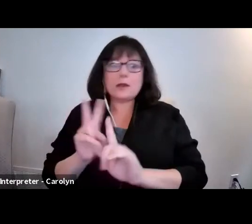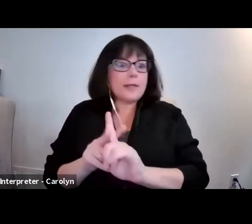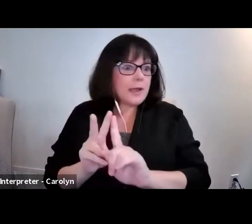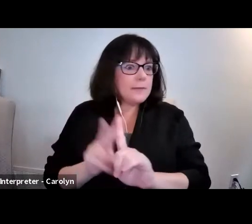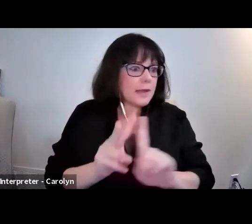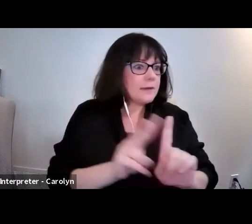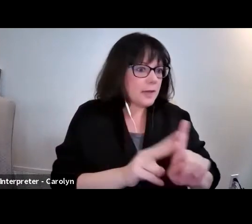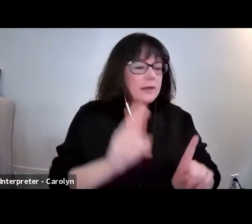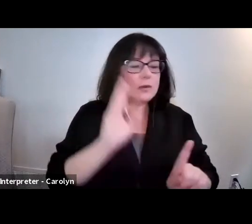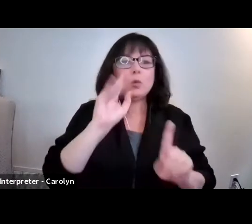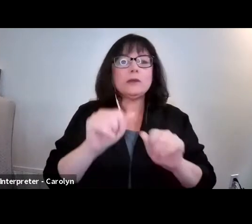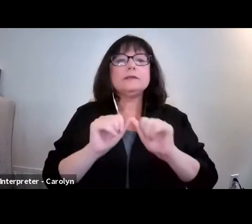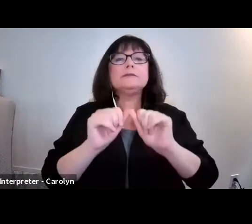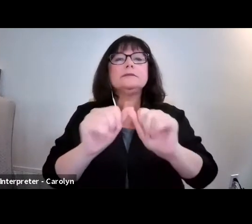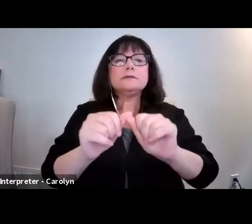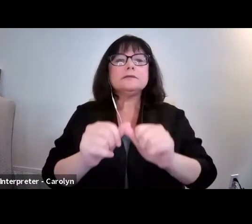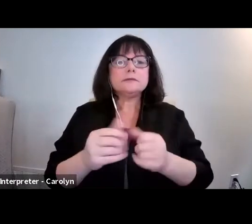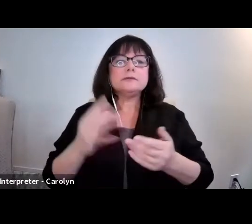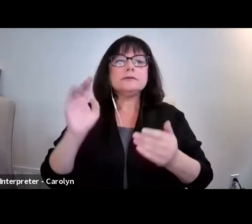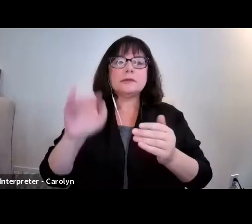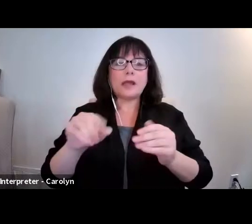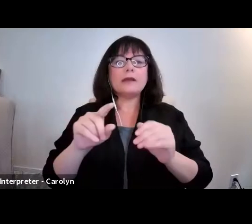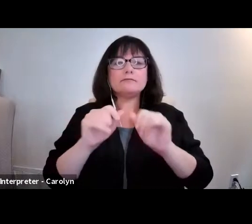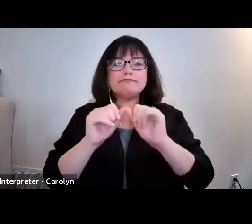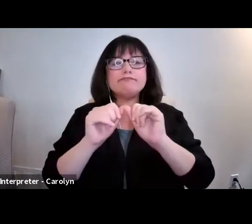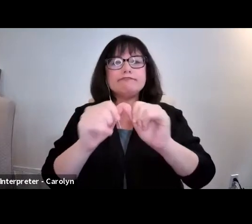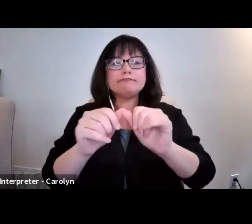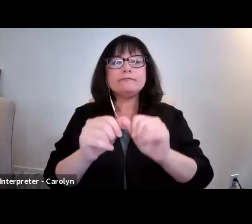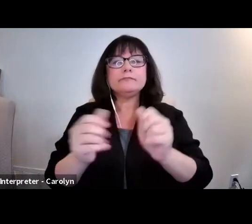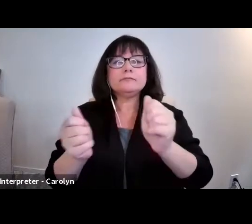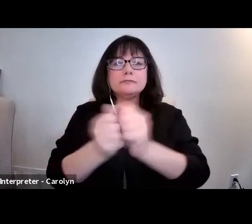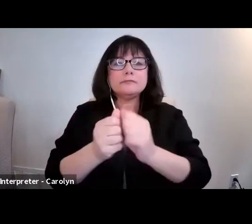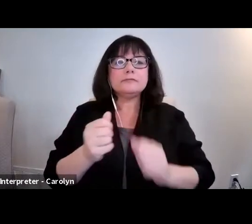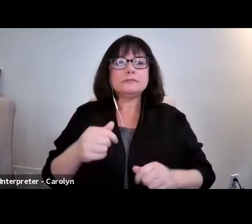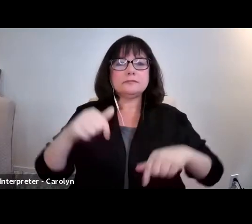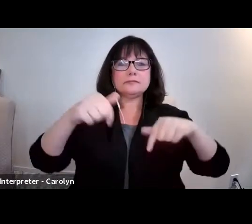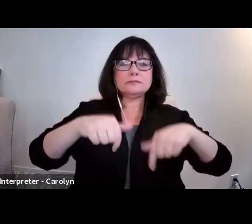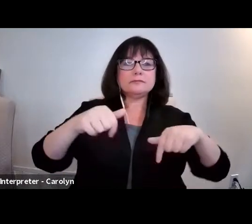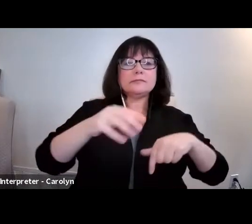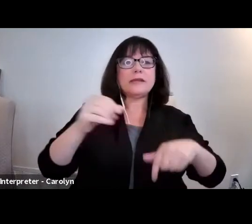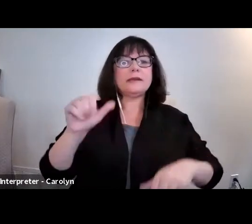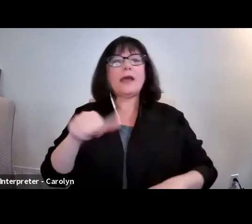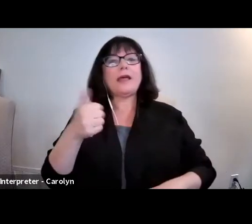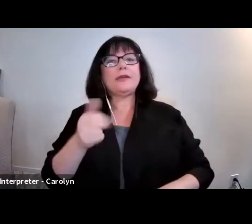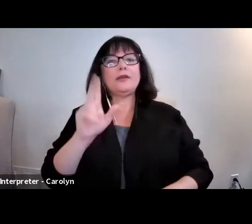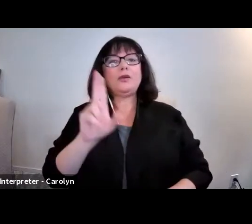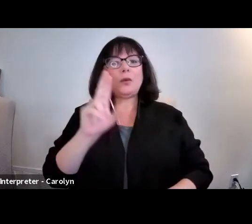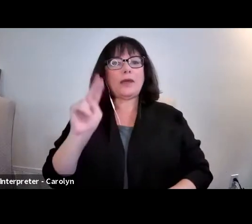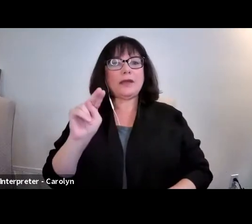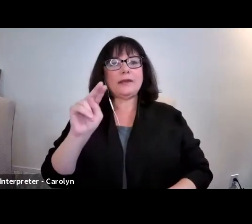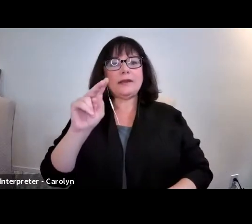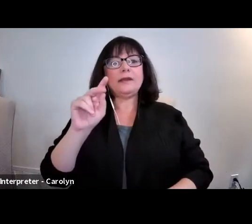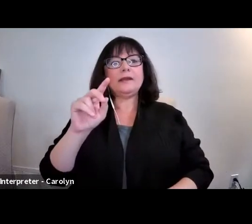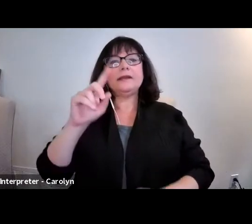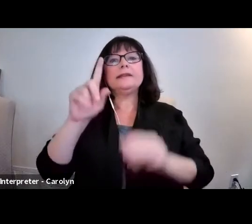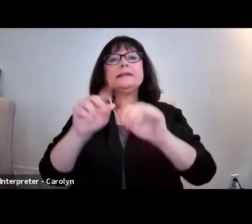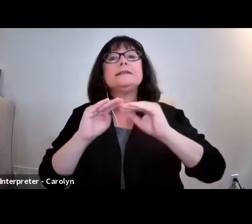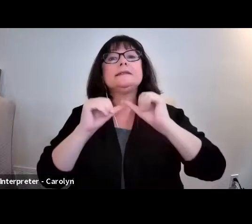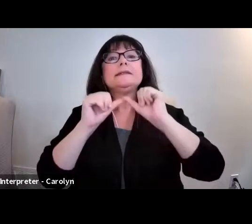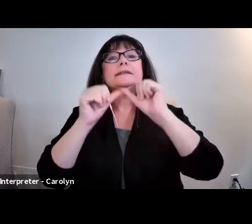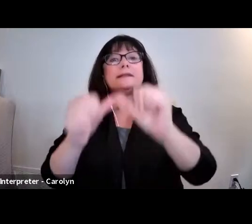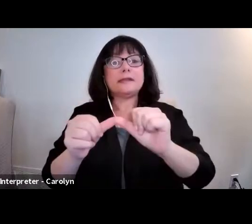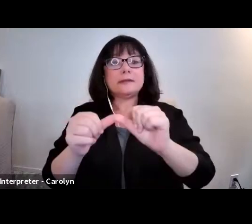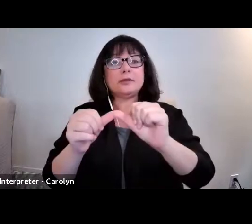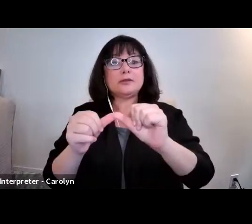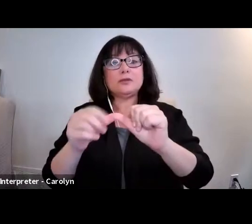responding to the pandemic and other UN Sustainable Development Goals. We have importantly been continuing to work